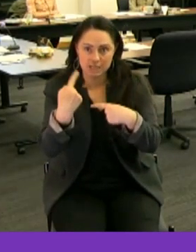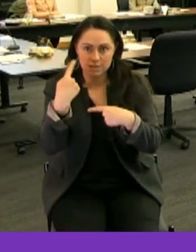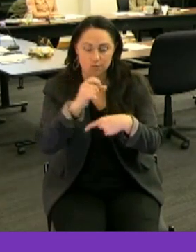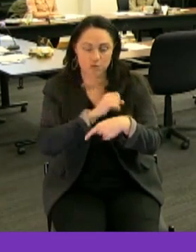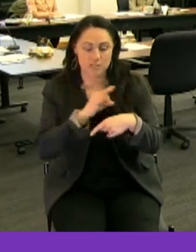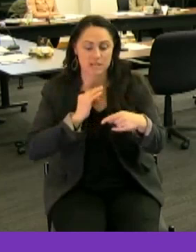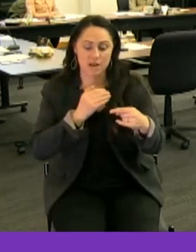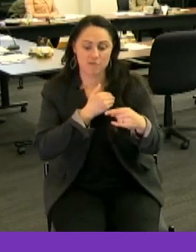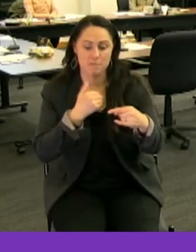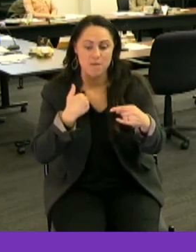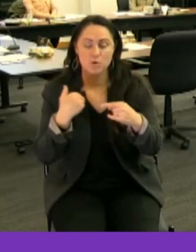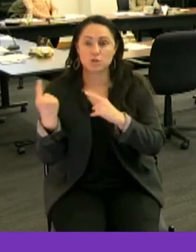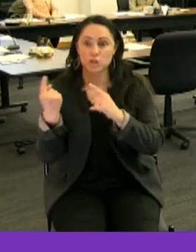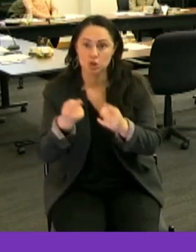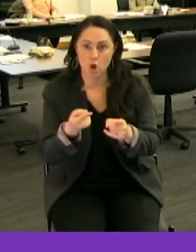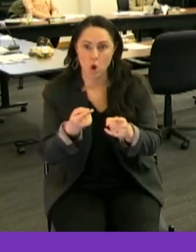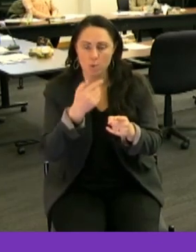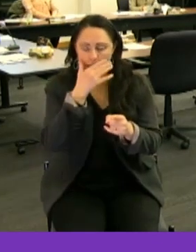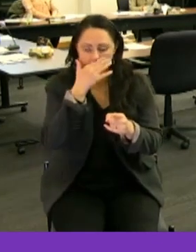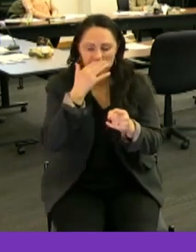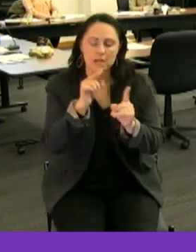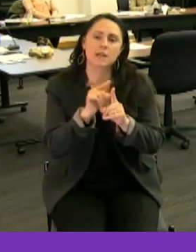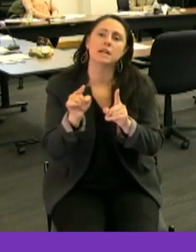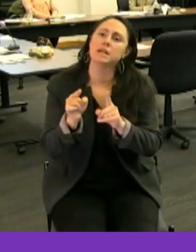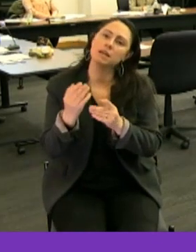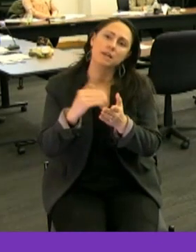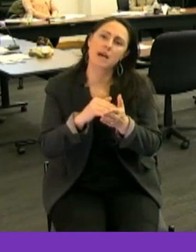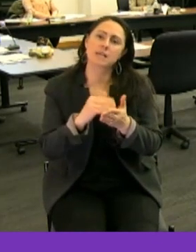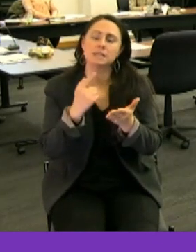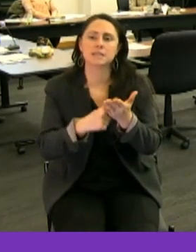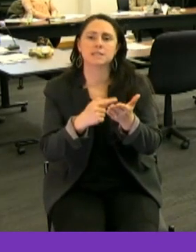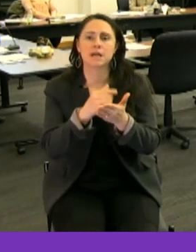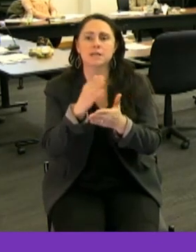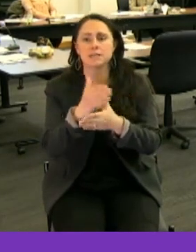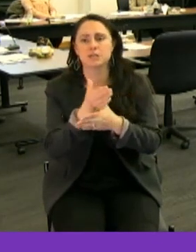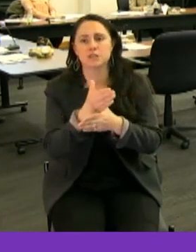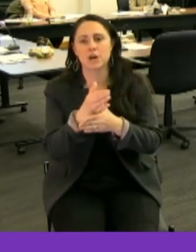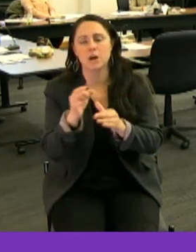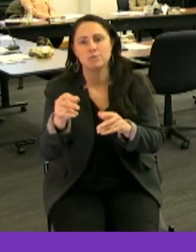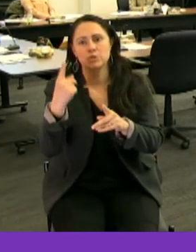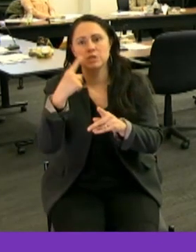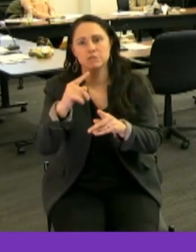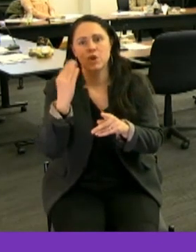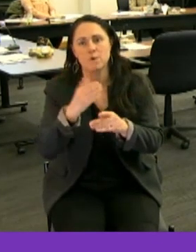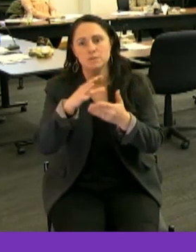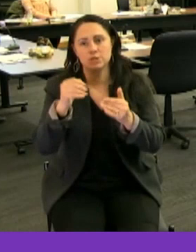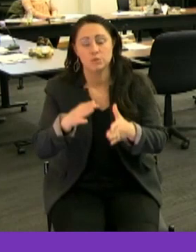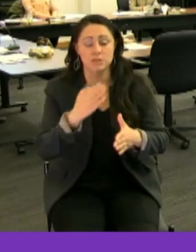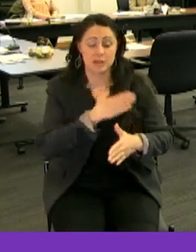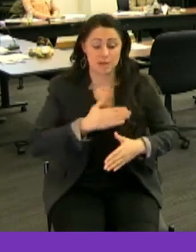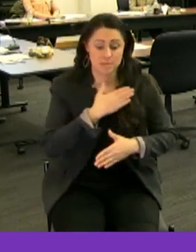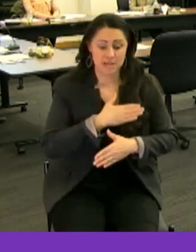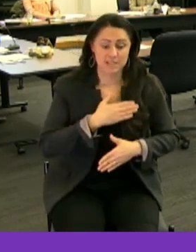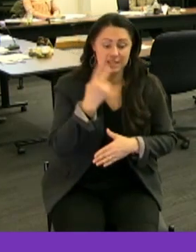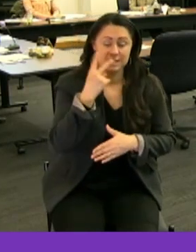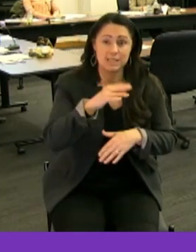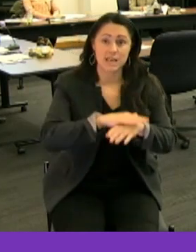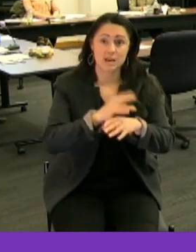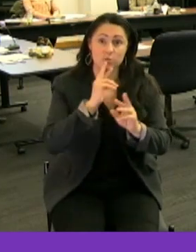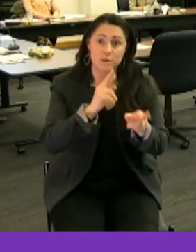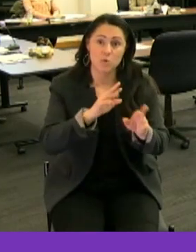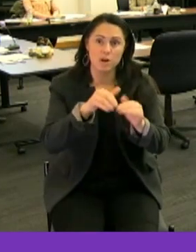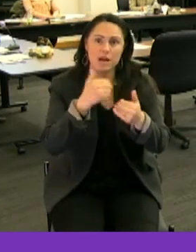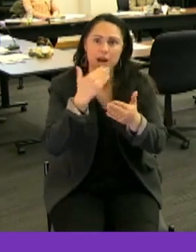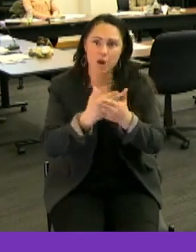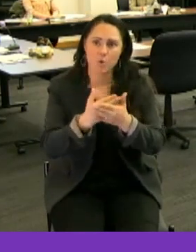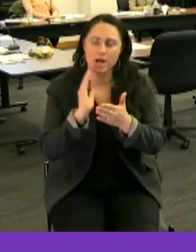and again discuss and share events and opportunities for our shared students. We were pleased to see on a report how well our transfer students do as compared to